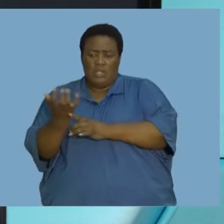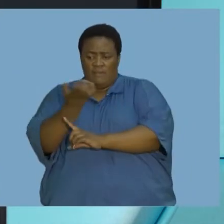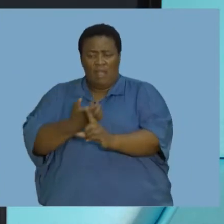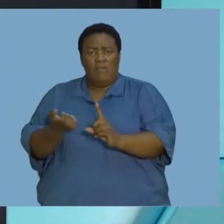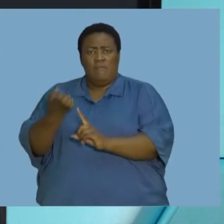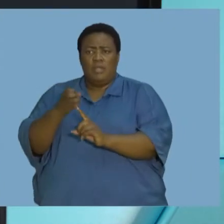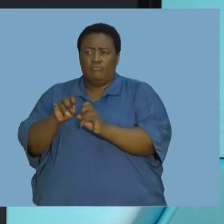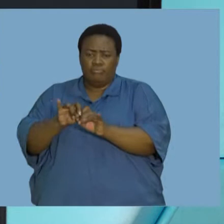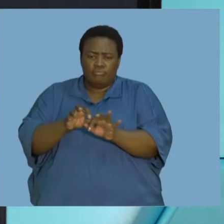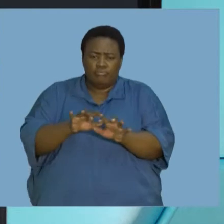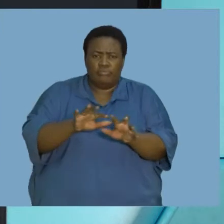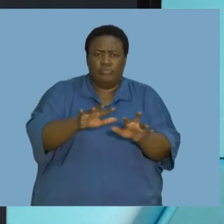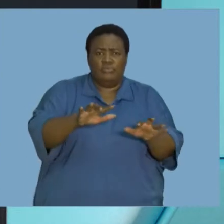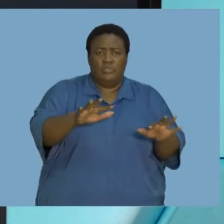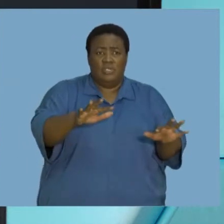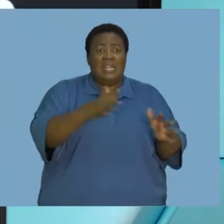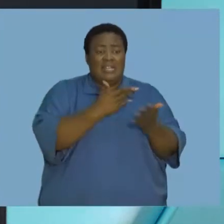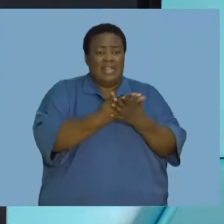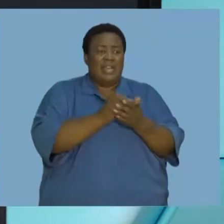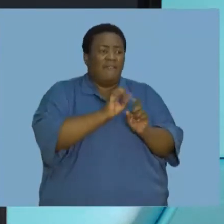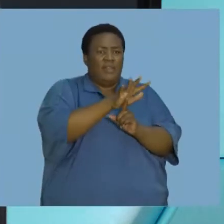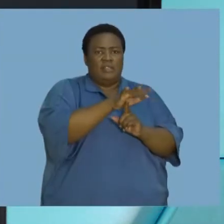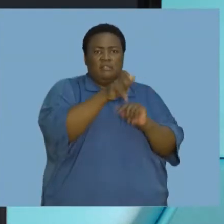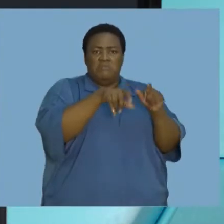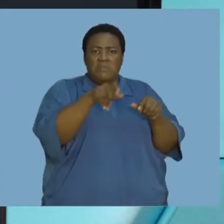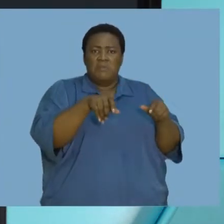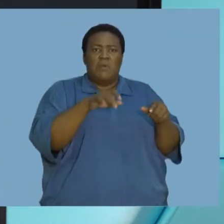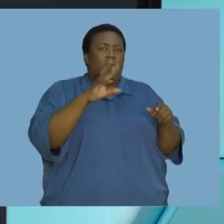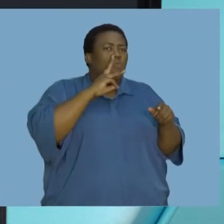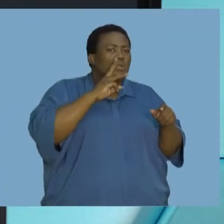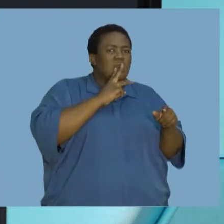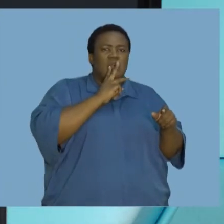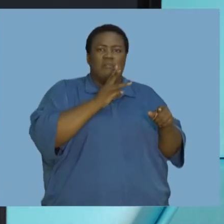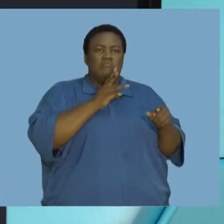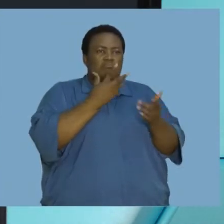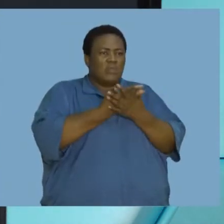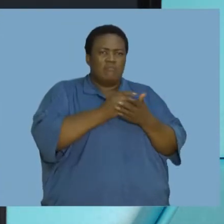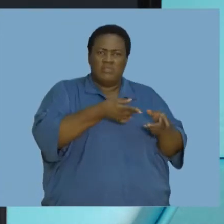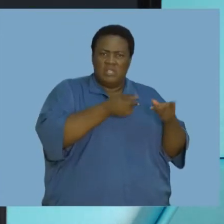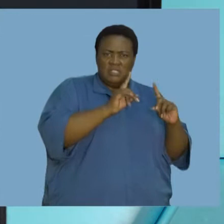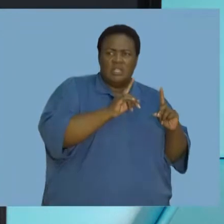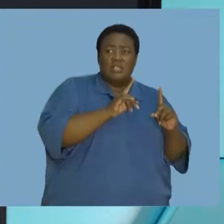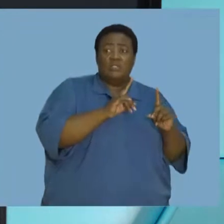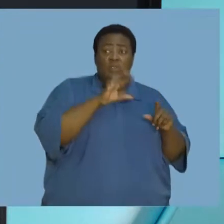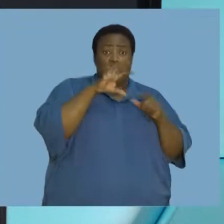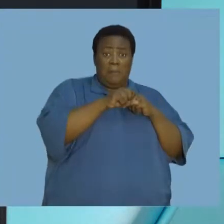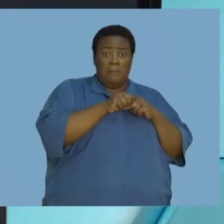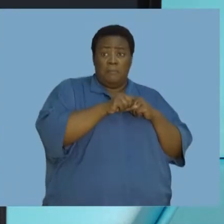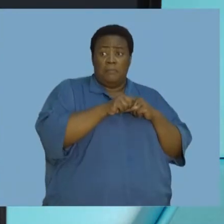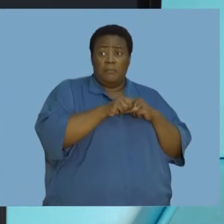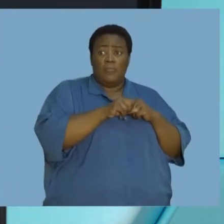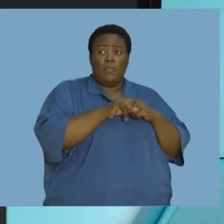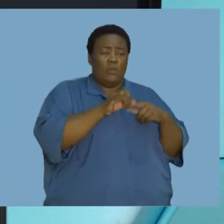bodies that often affect the resident. So in the terms of the water body, if it's in a dam, if it's in a lake, you'll find that these biotoxins